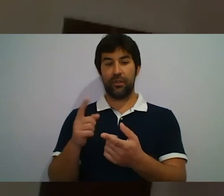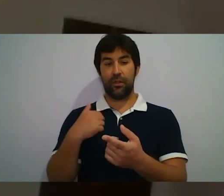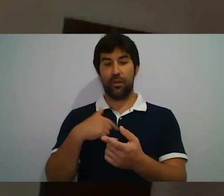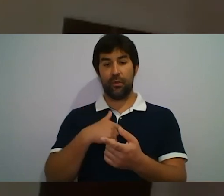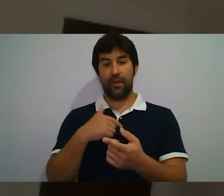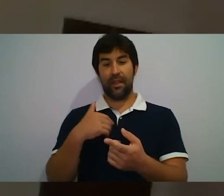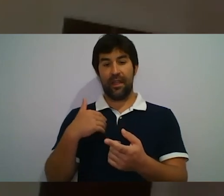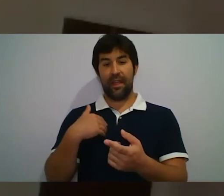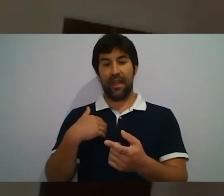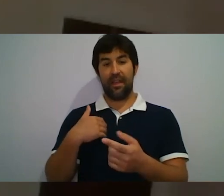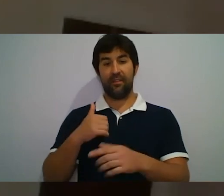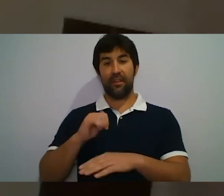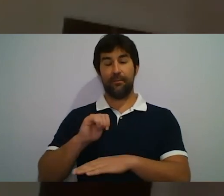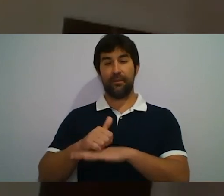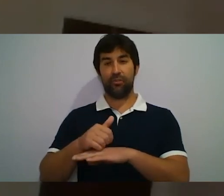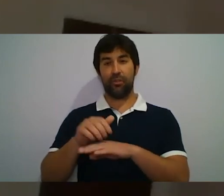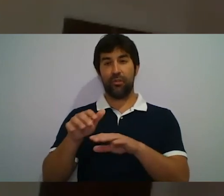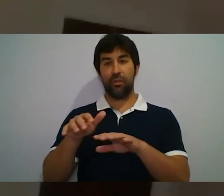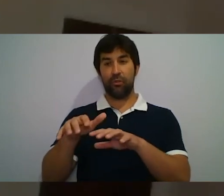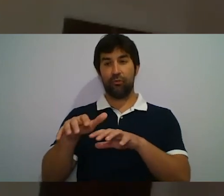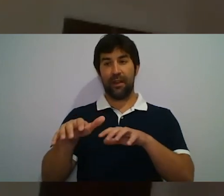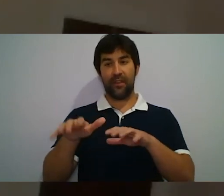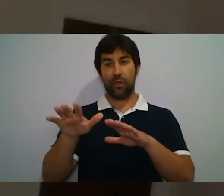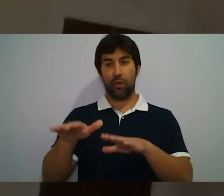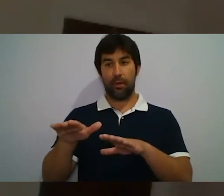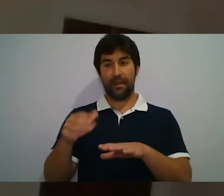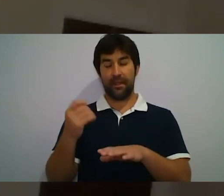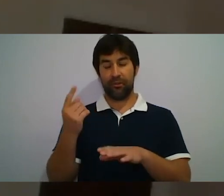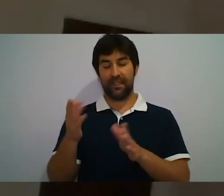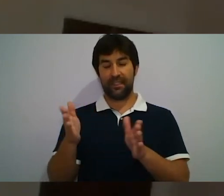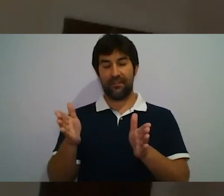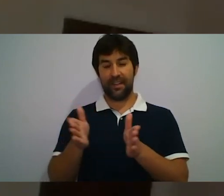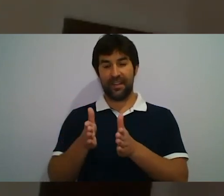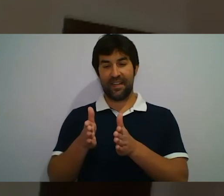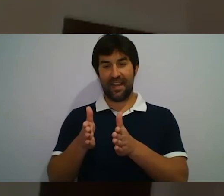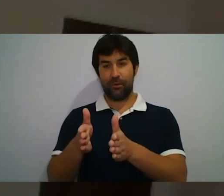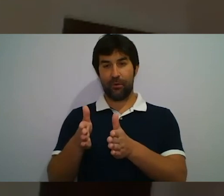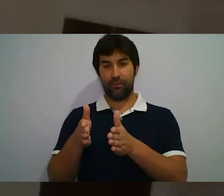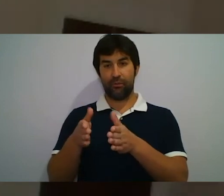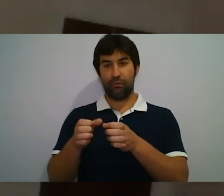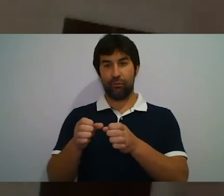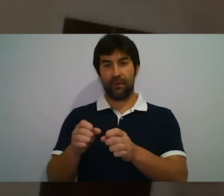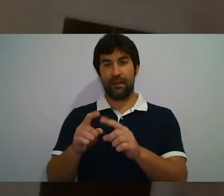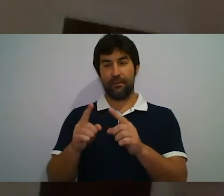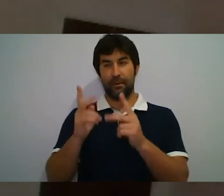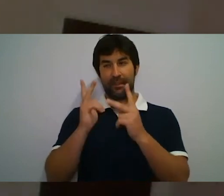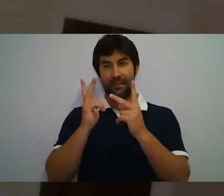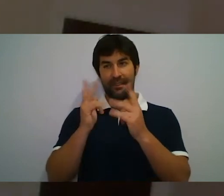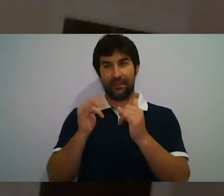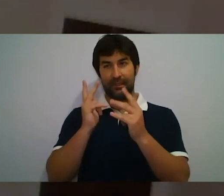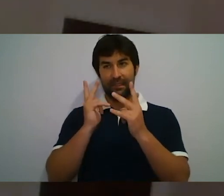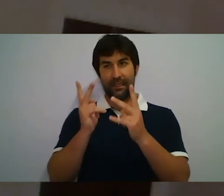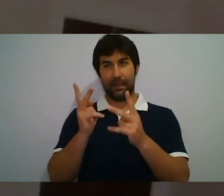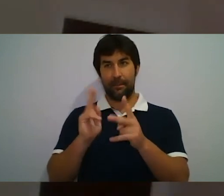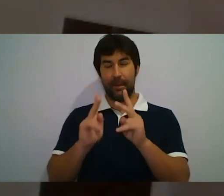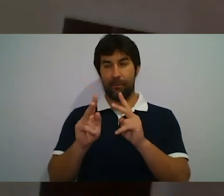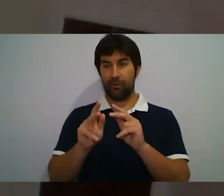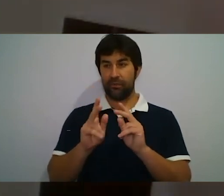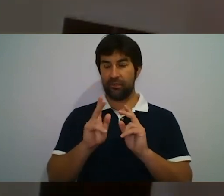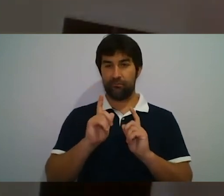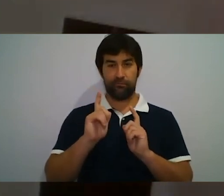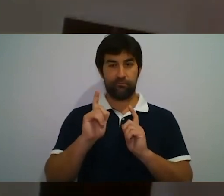of the same. We do not anticipate proposing grand new